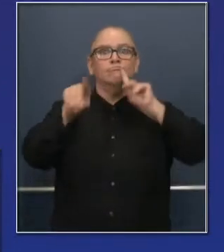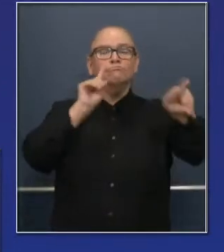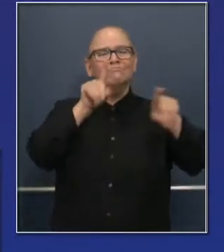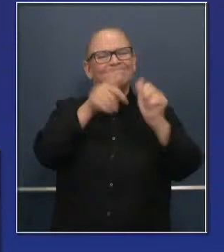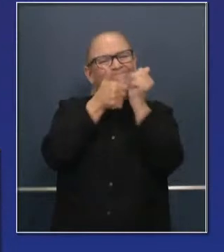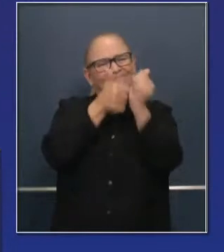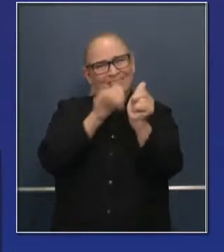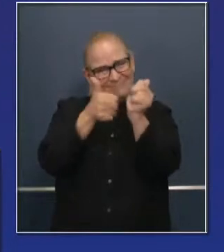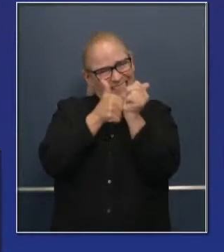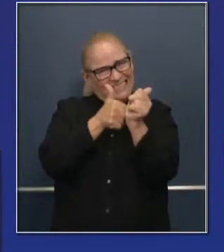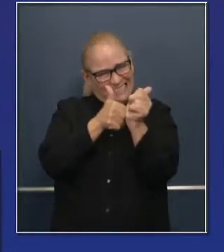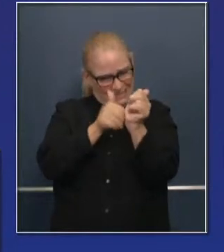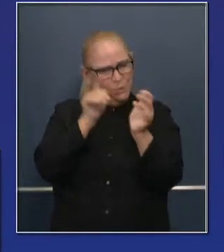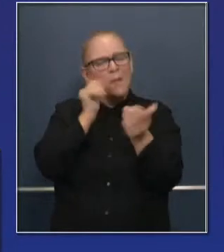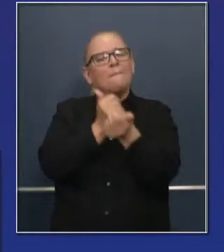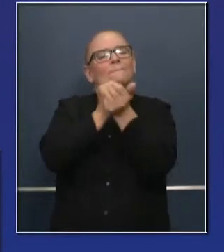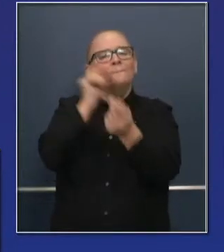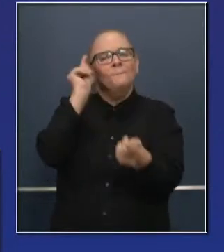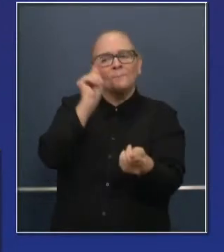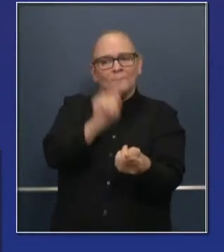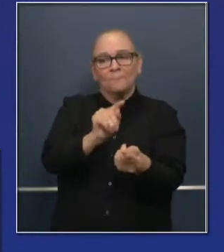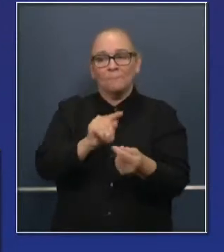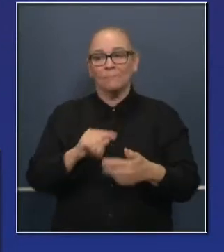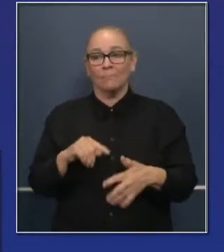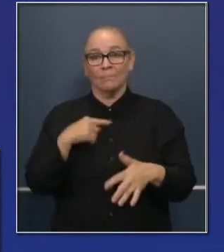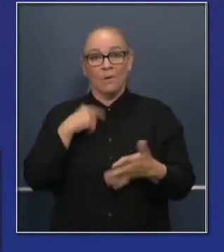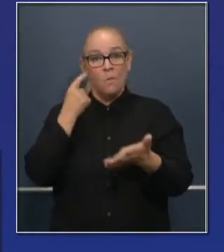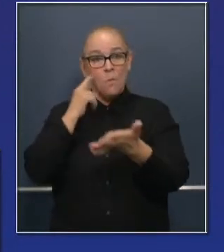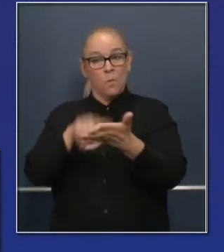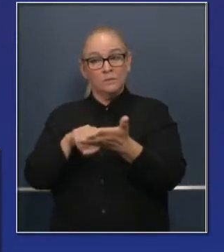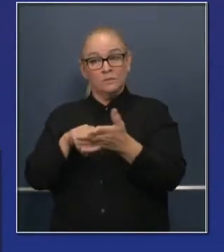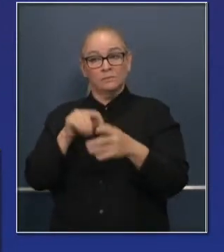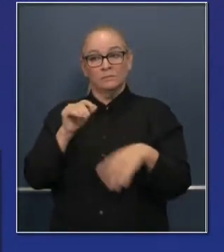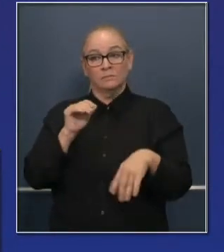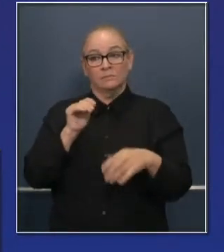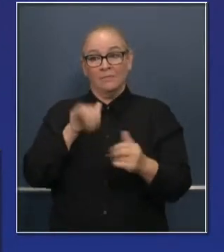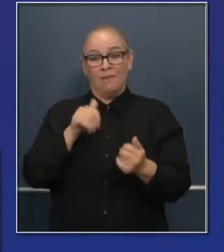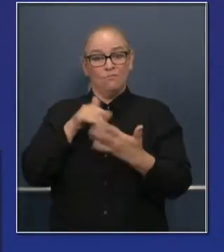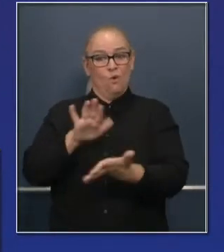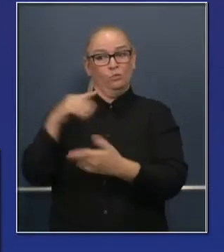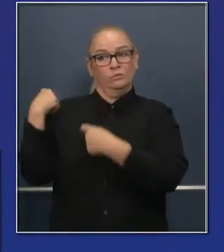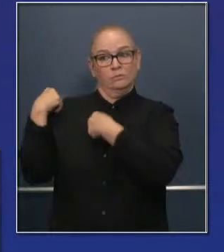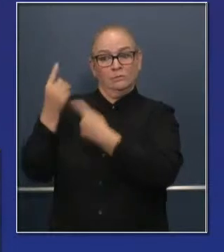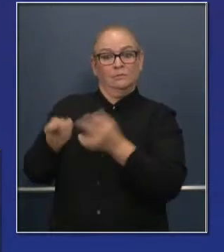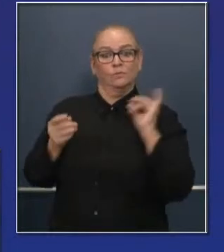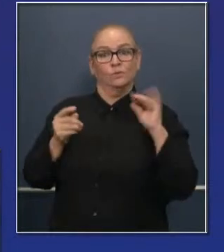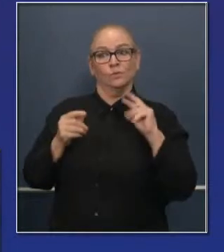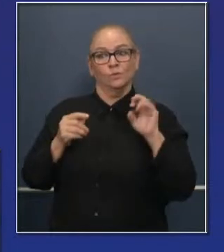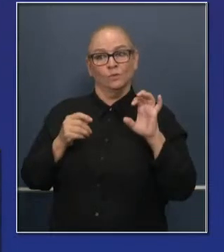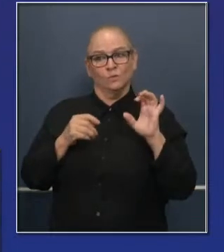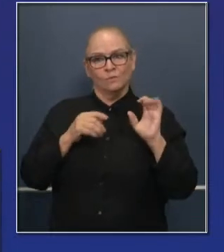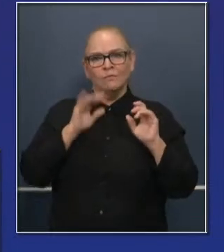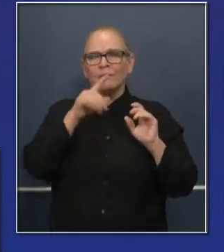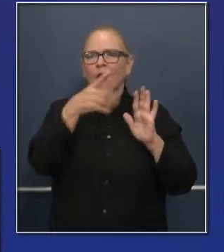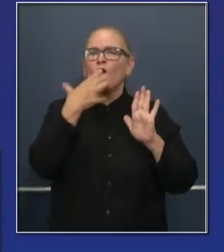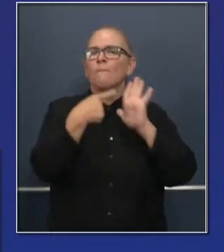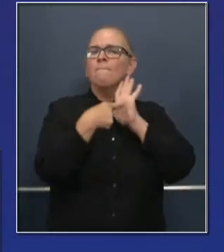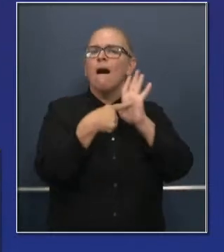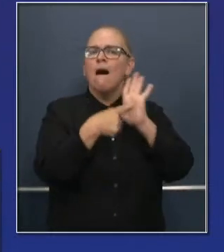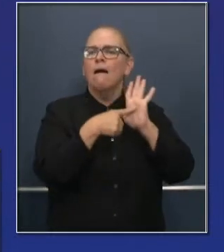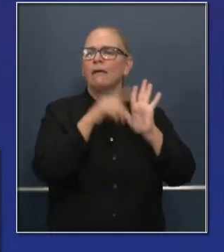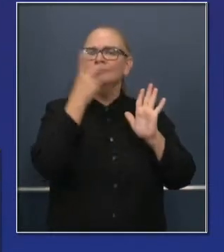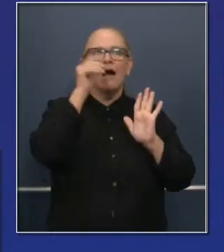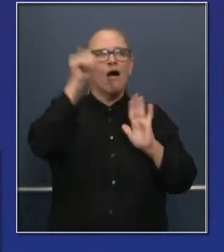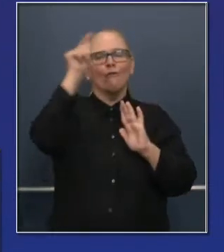that long-windedly has now become a model in terms of our approach, the Imperial approach, in other parts of the